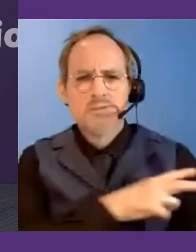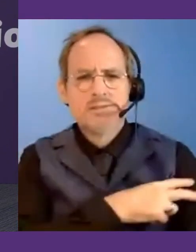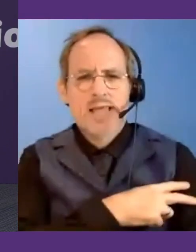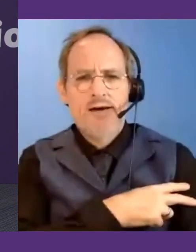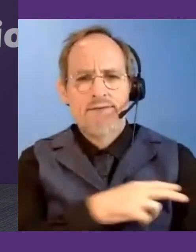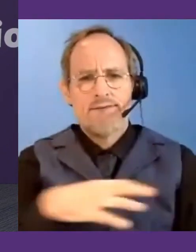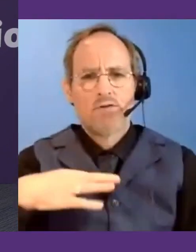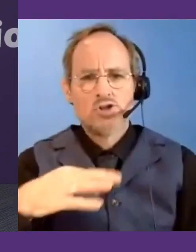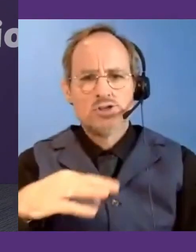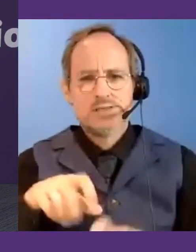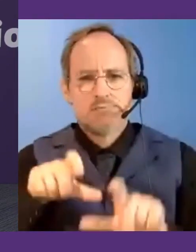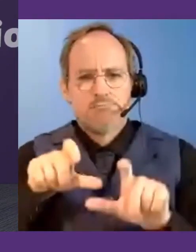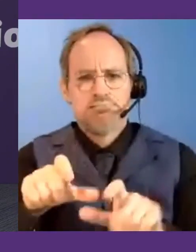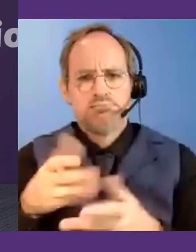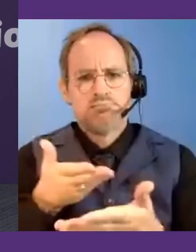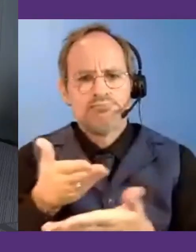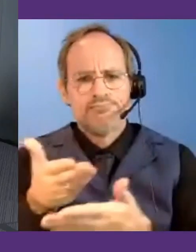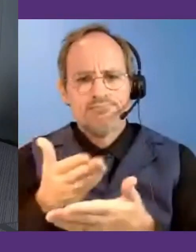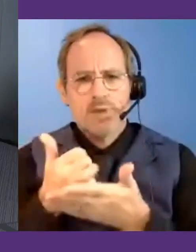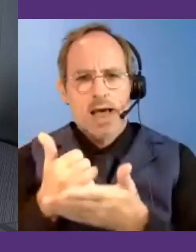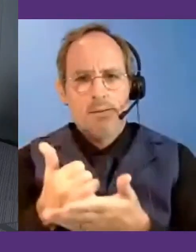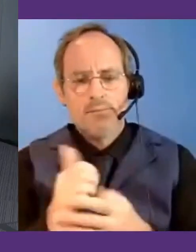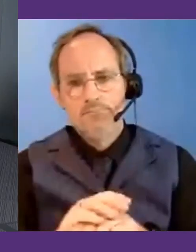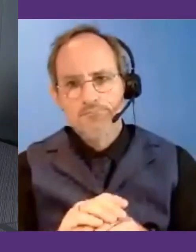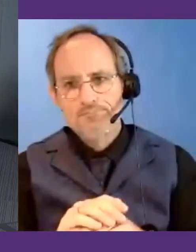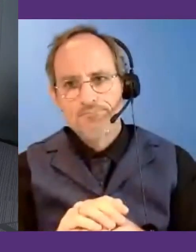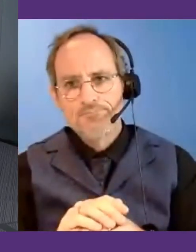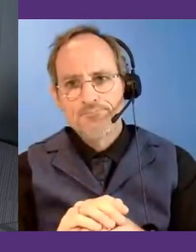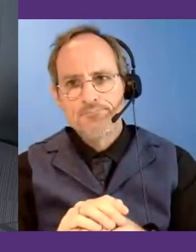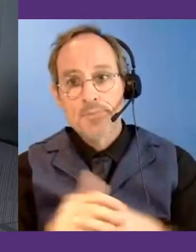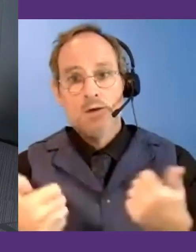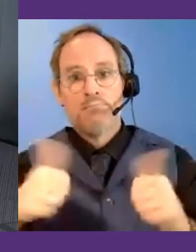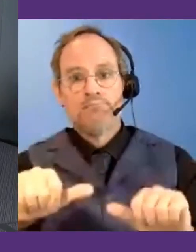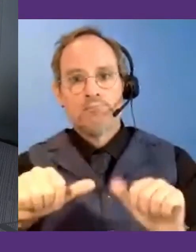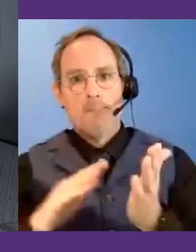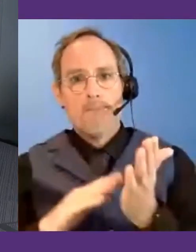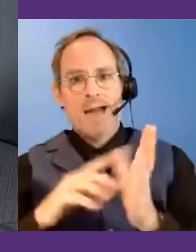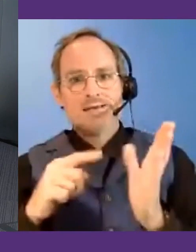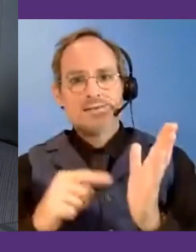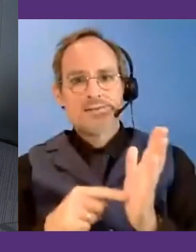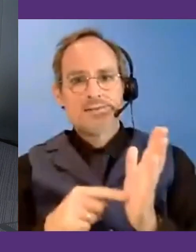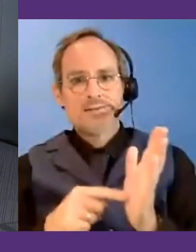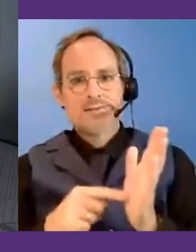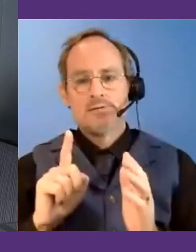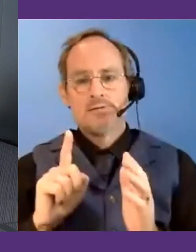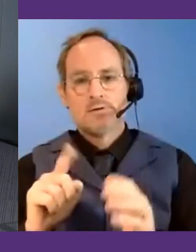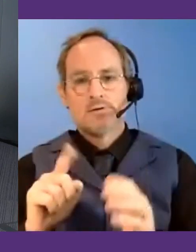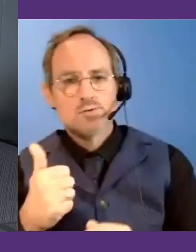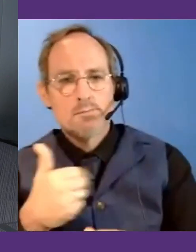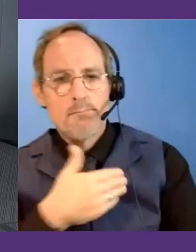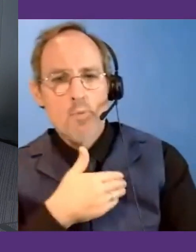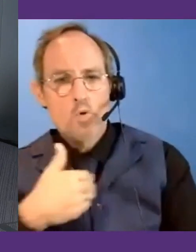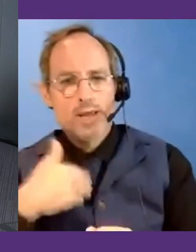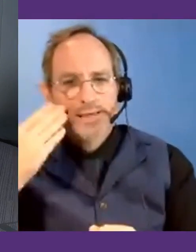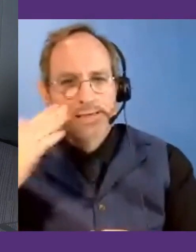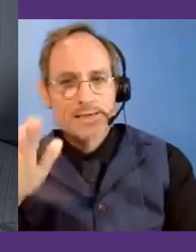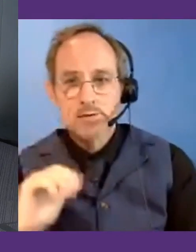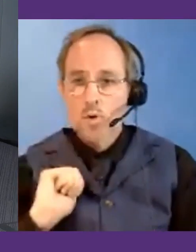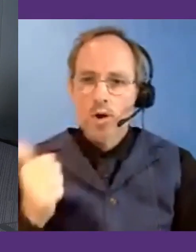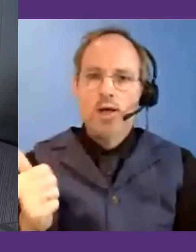we? Matt. Hey, Matt. Good morning, guys. Hi, how are you doing? You're our first